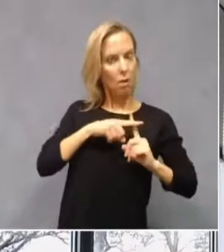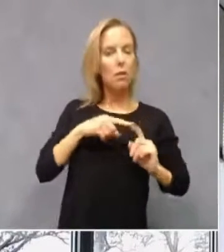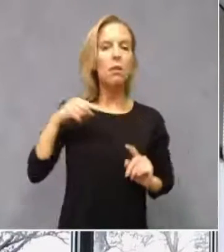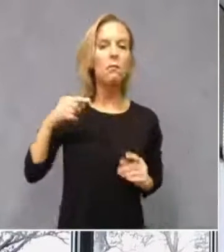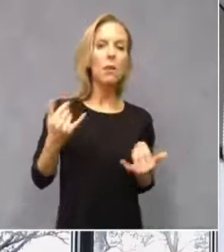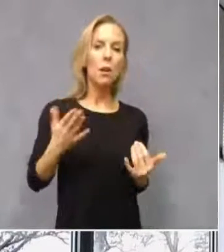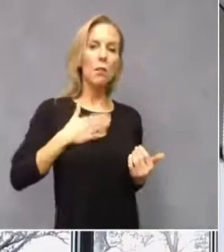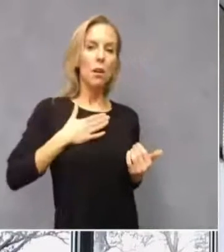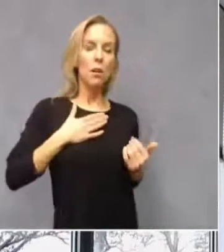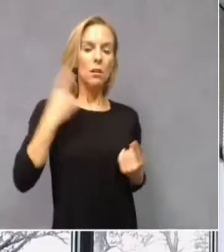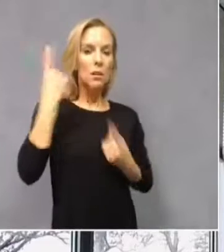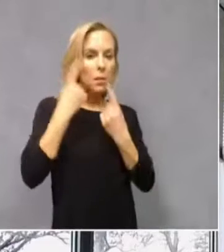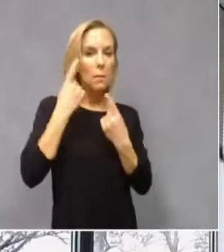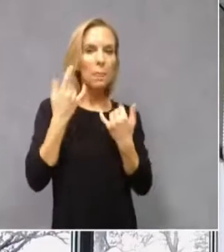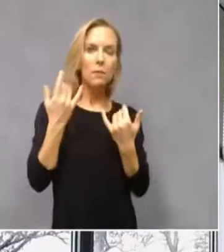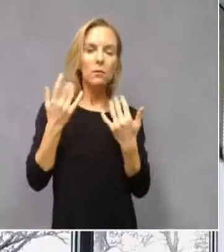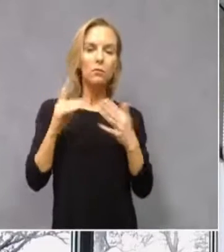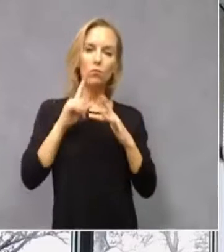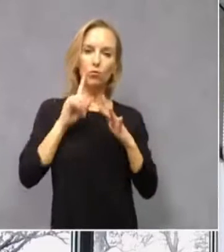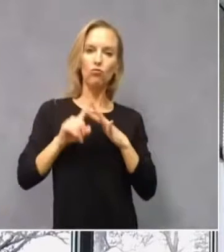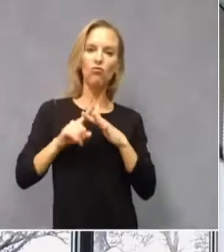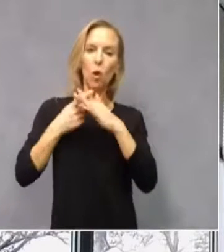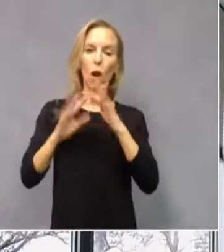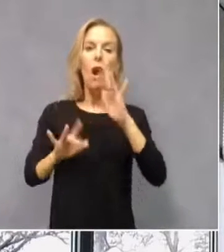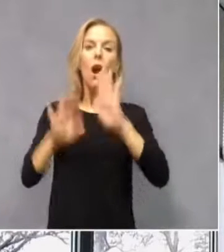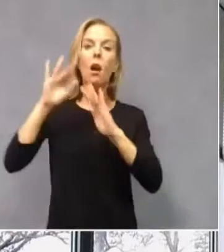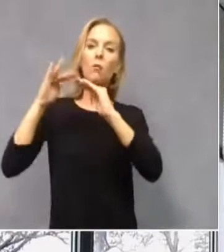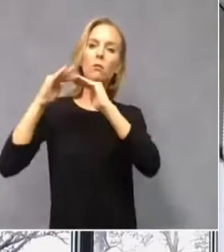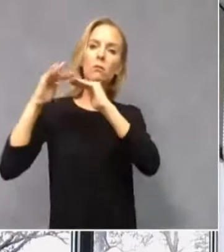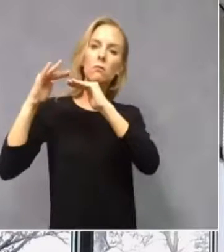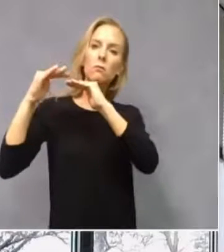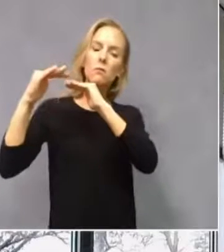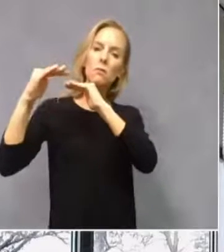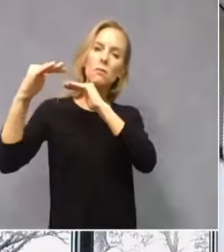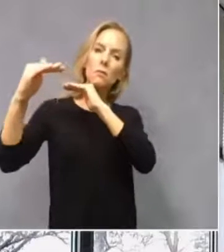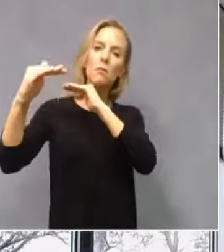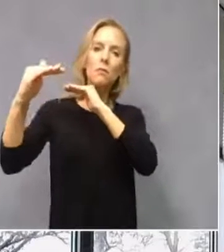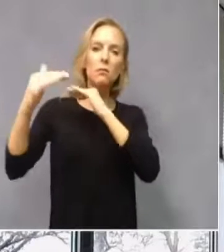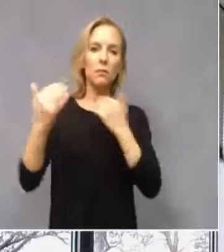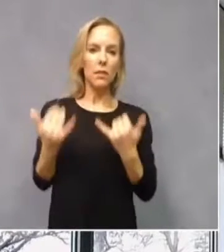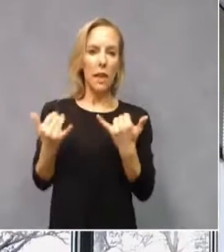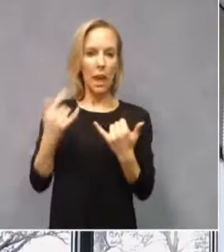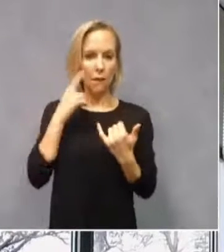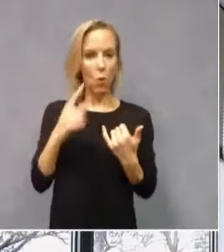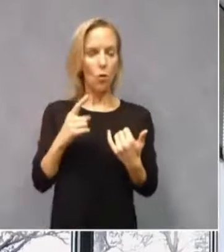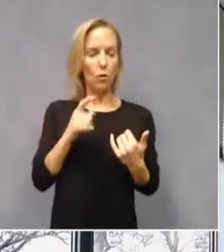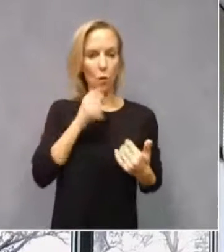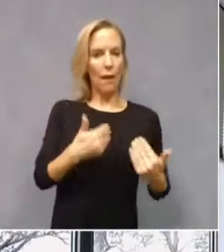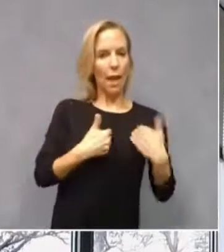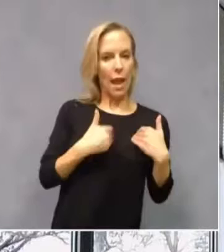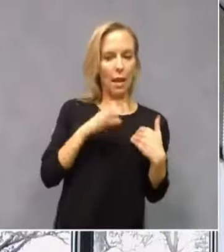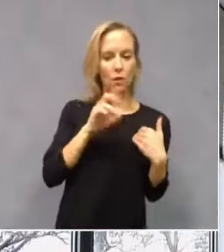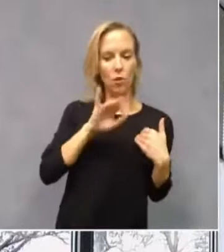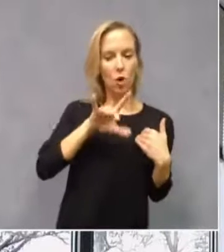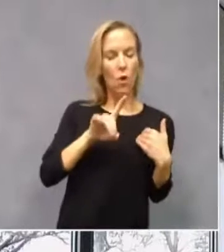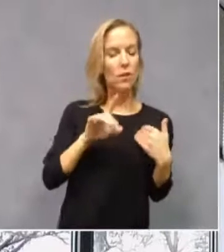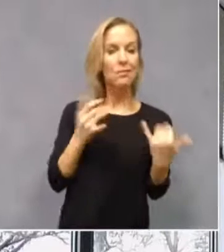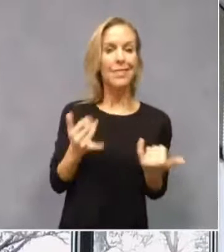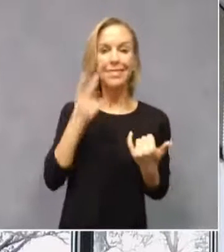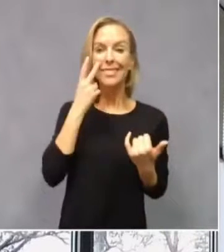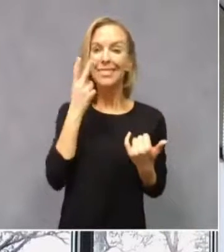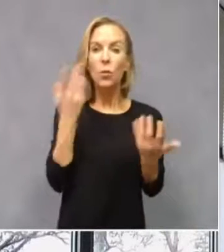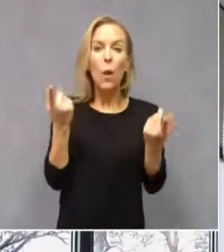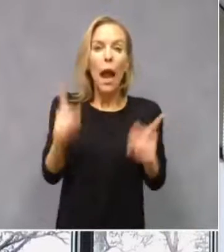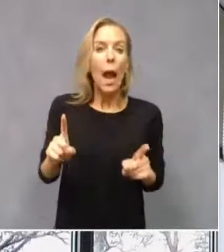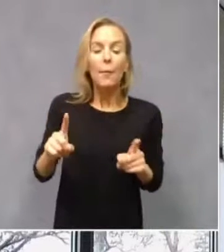semblance of a plateauing of our cases for new positive cases. We will have to see what happens this week because